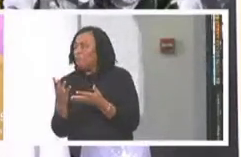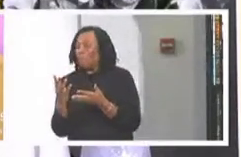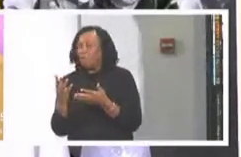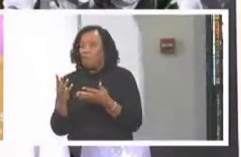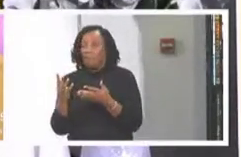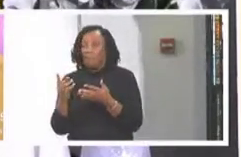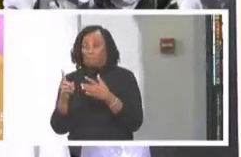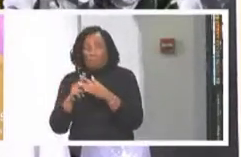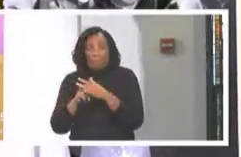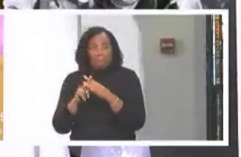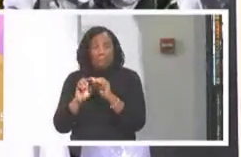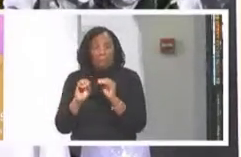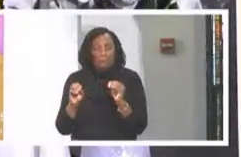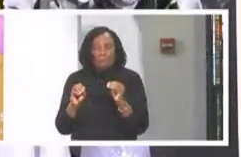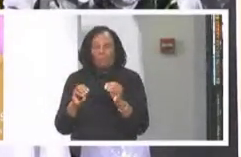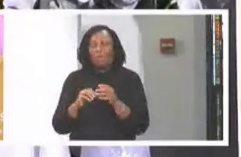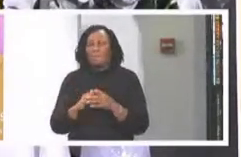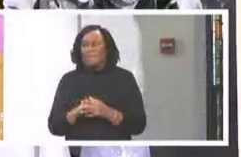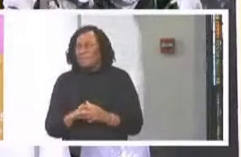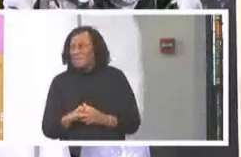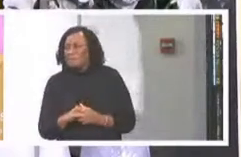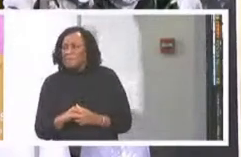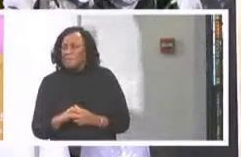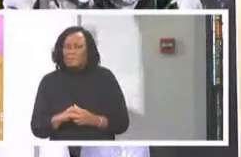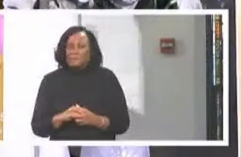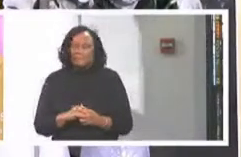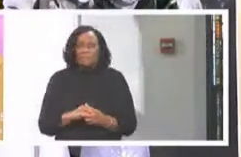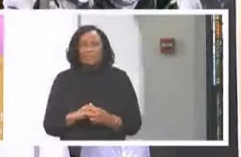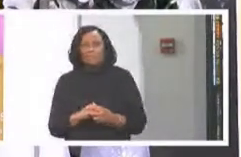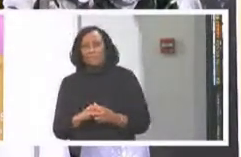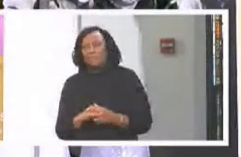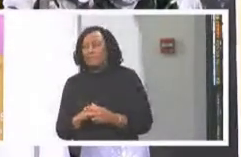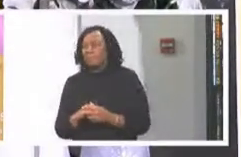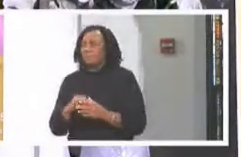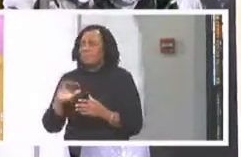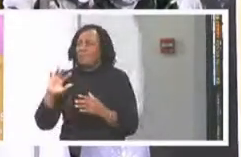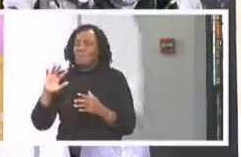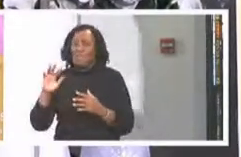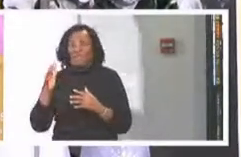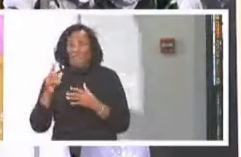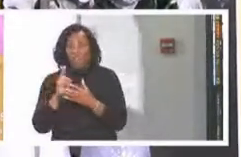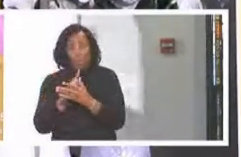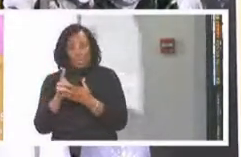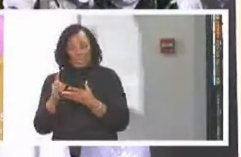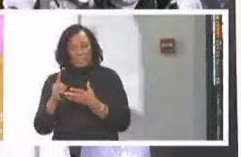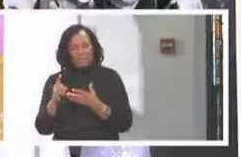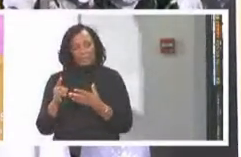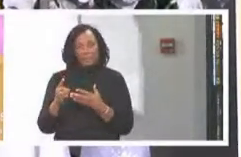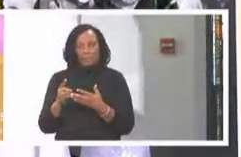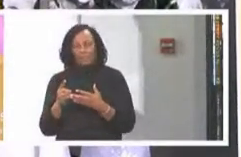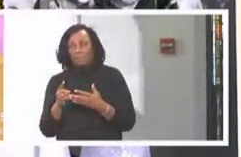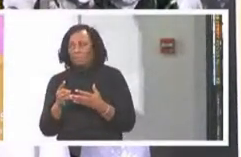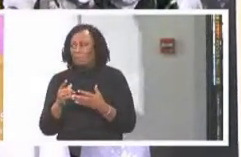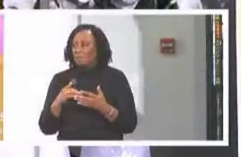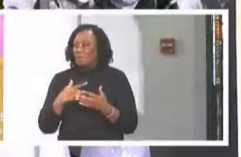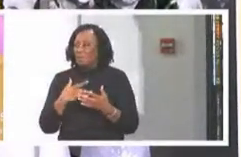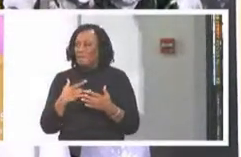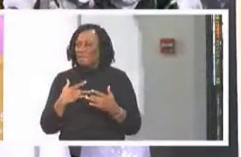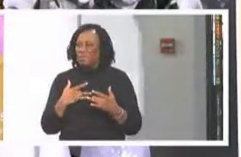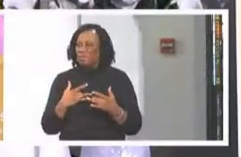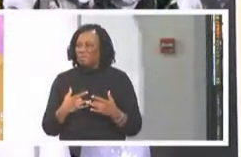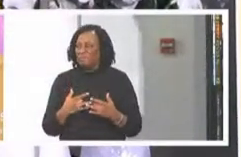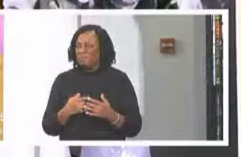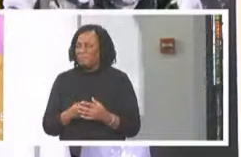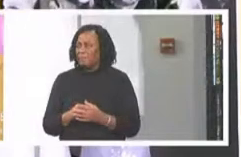And on the fifth week, I sit in the chapel room, and of course now I'm discouraged. I'm, oh Lord, you know, what's